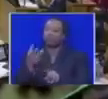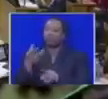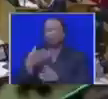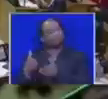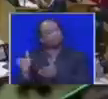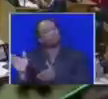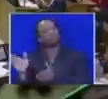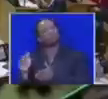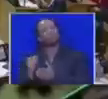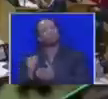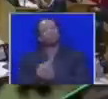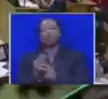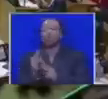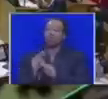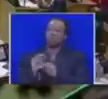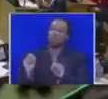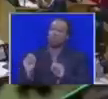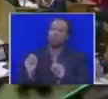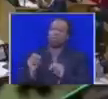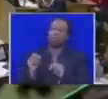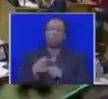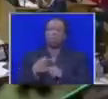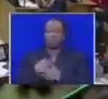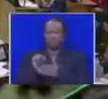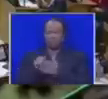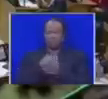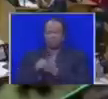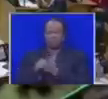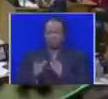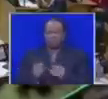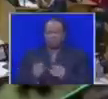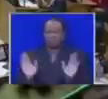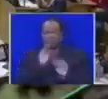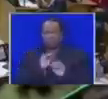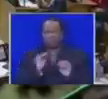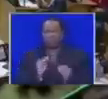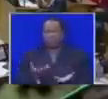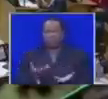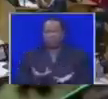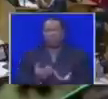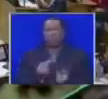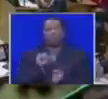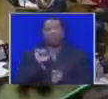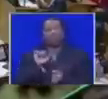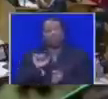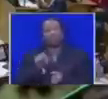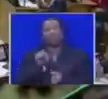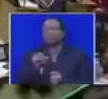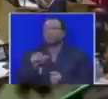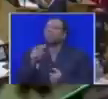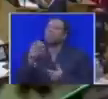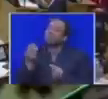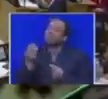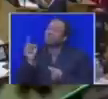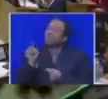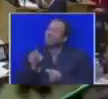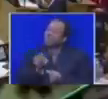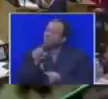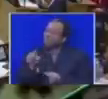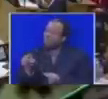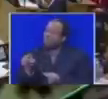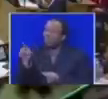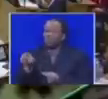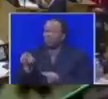Dosi. No, no, I have done nothing wrong. The first person who must withdraw. You have done everything wrong. The first person that